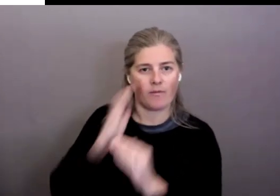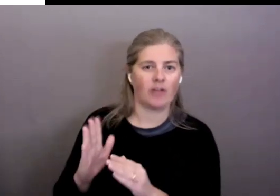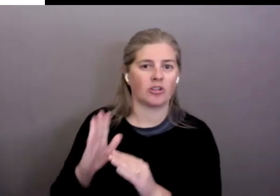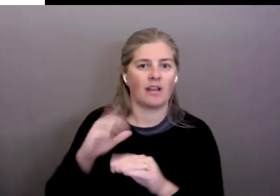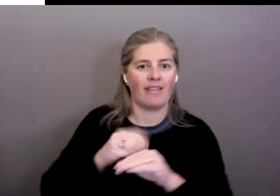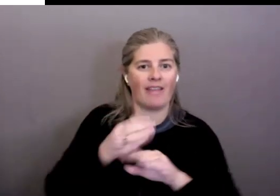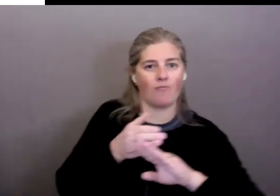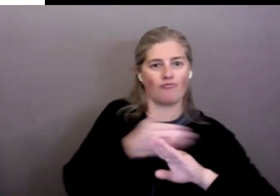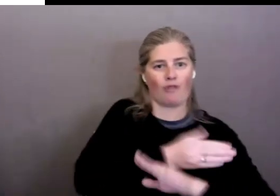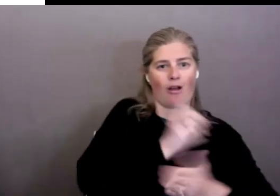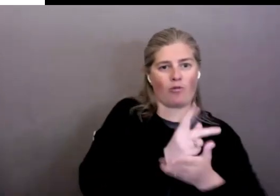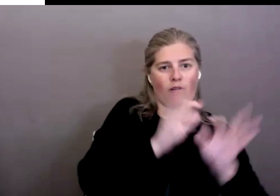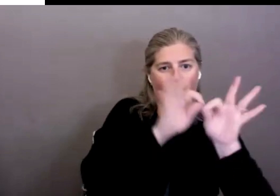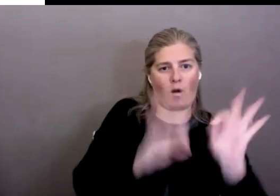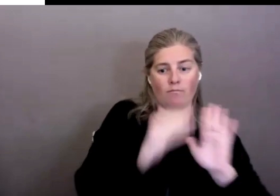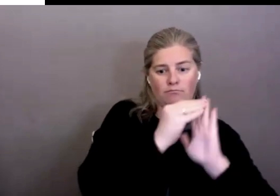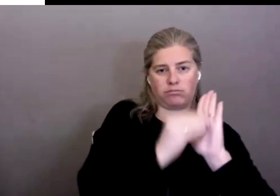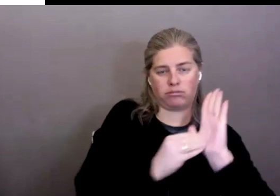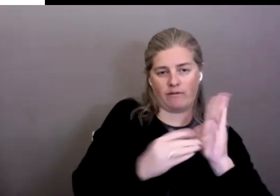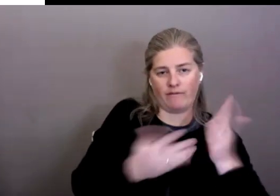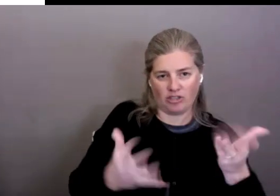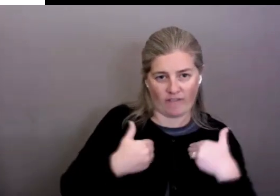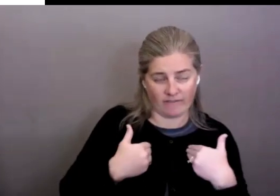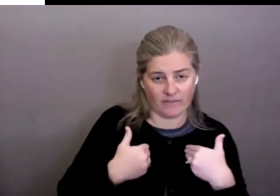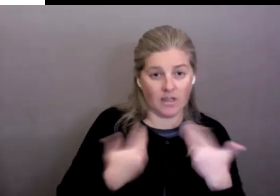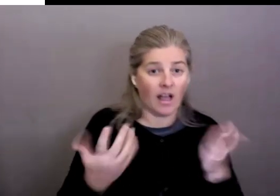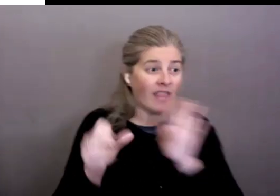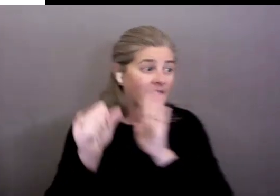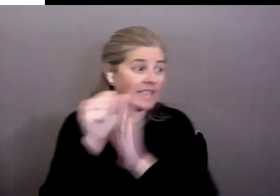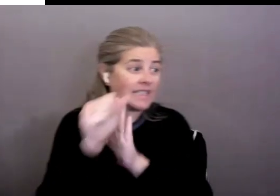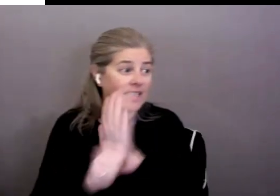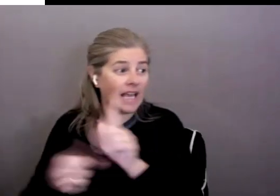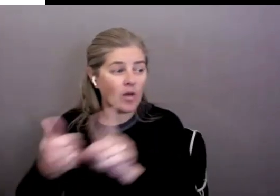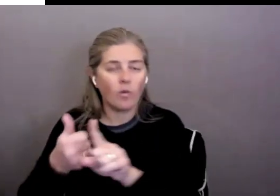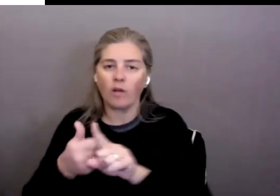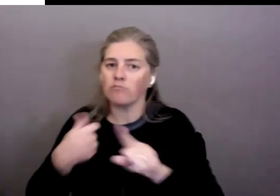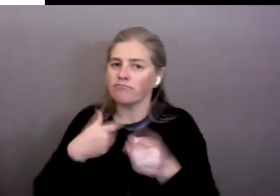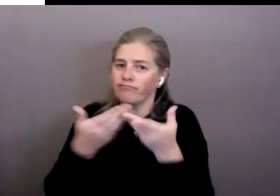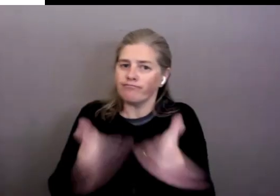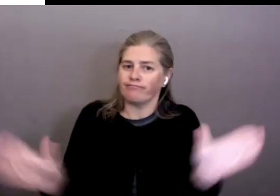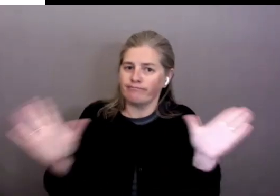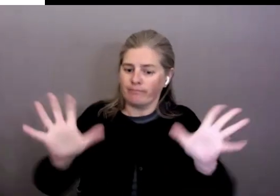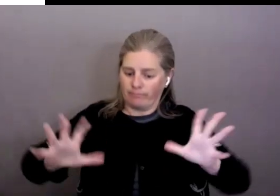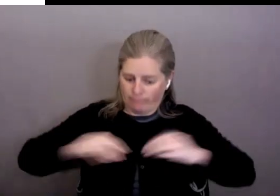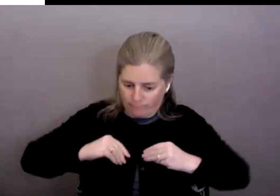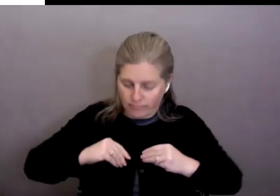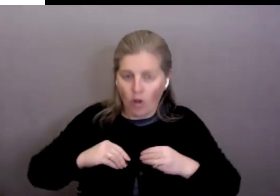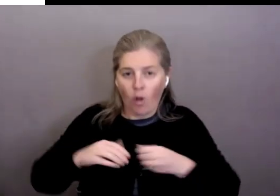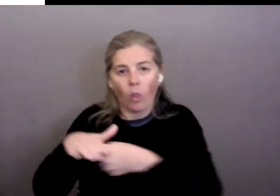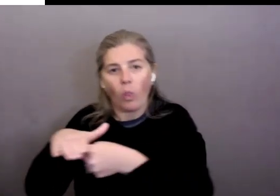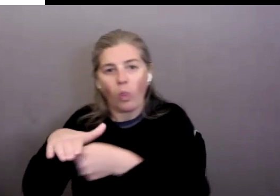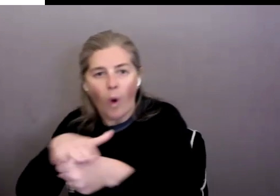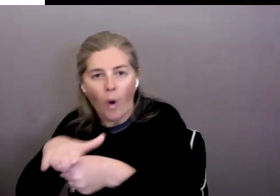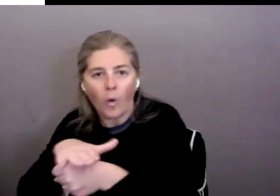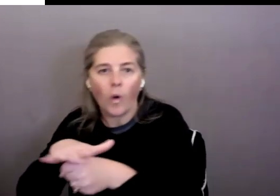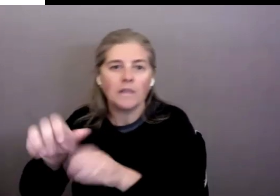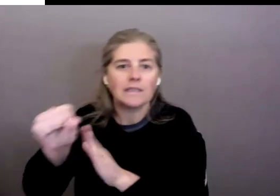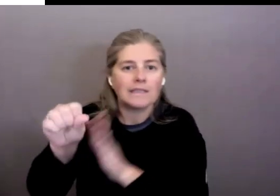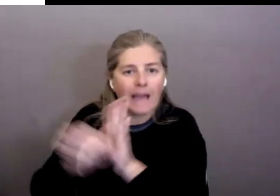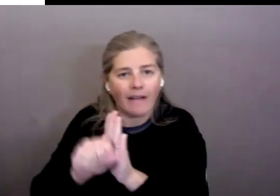form. So the state will categorically approve agreements with local, state, and federal governmental